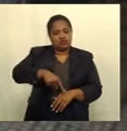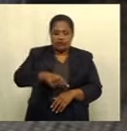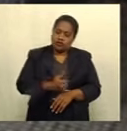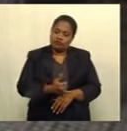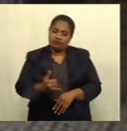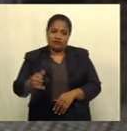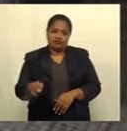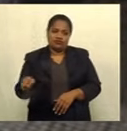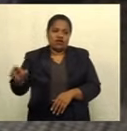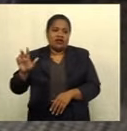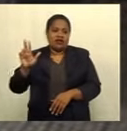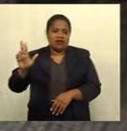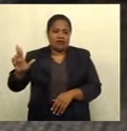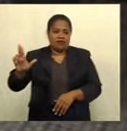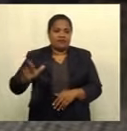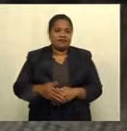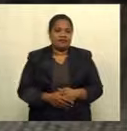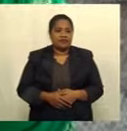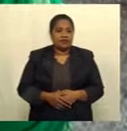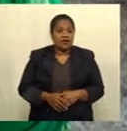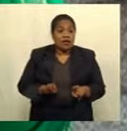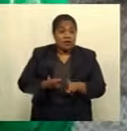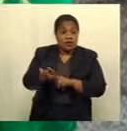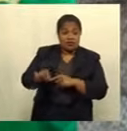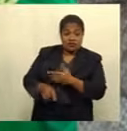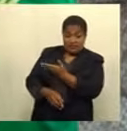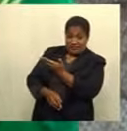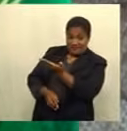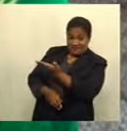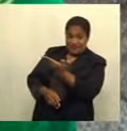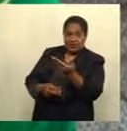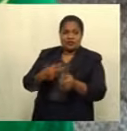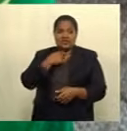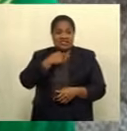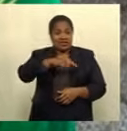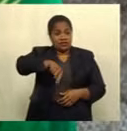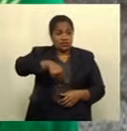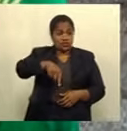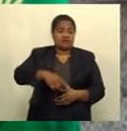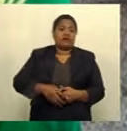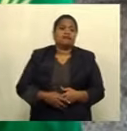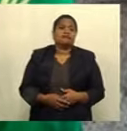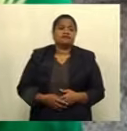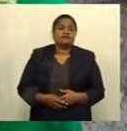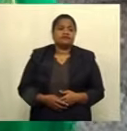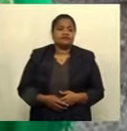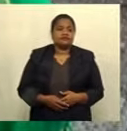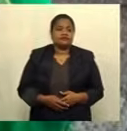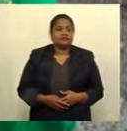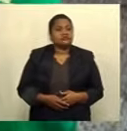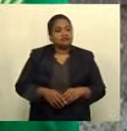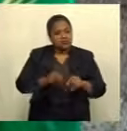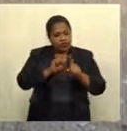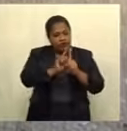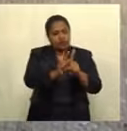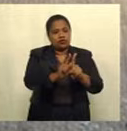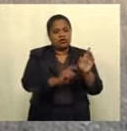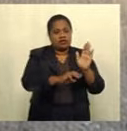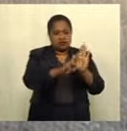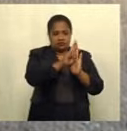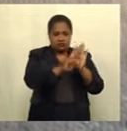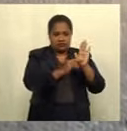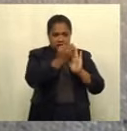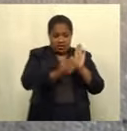Most of these Lao natives who are stranded in Suva have been told to complete all necessary COVID protocols if they wish to